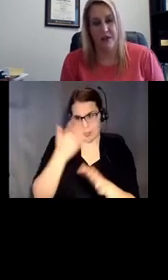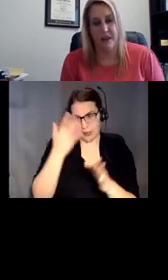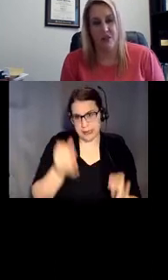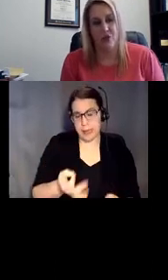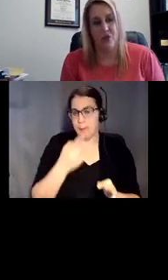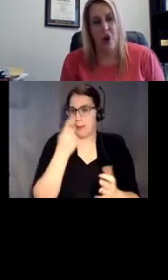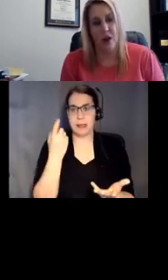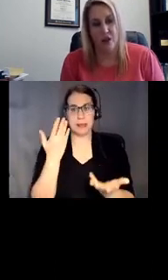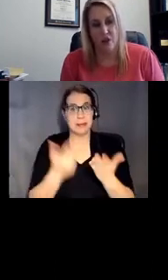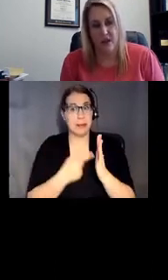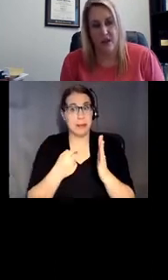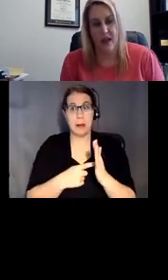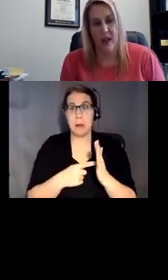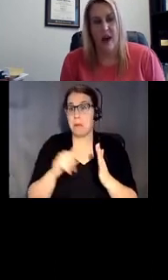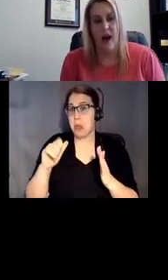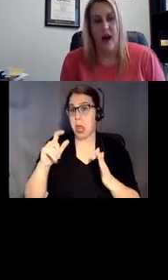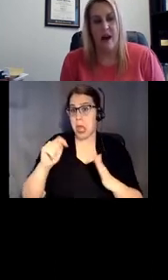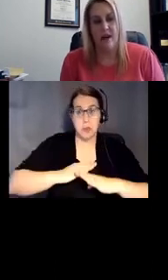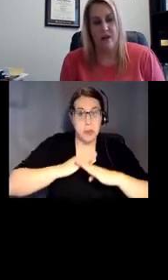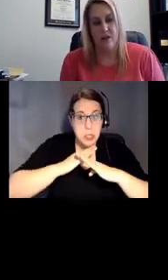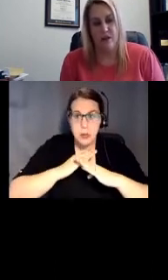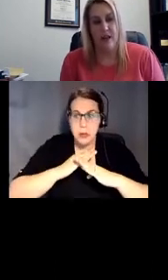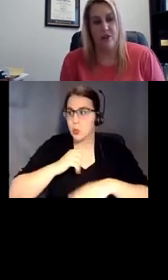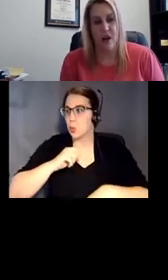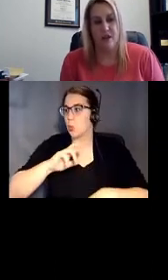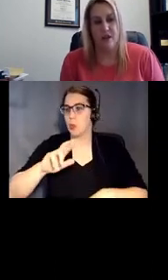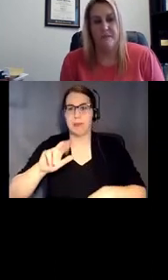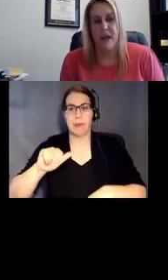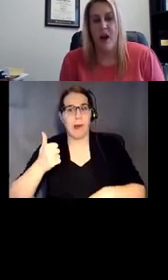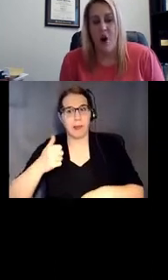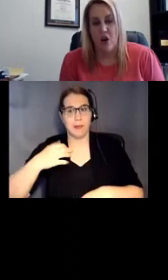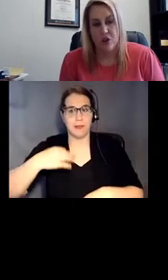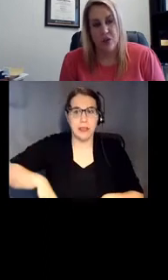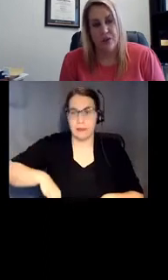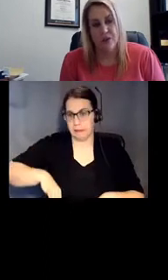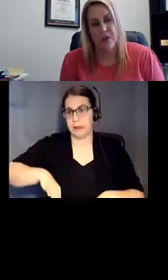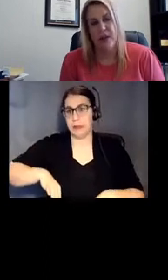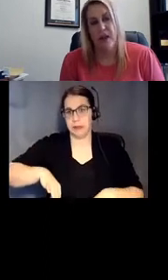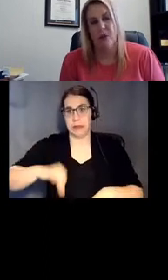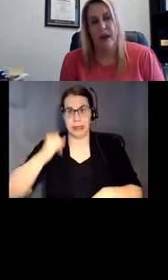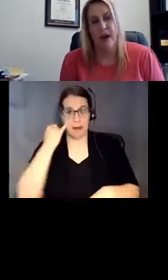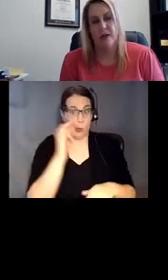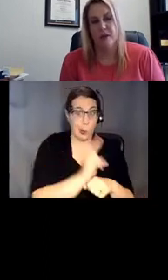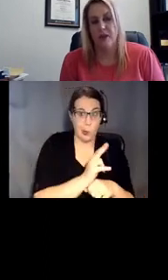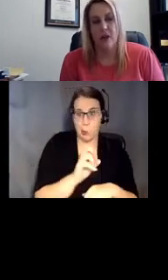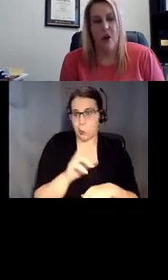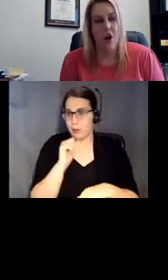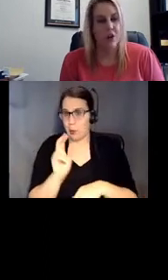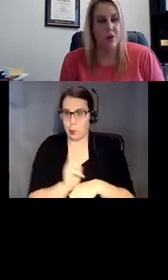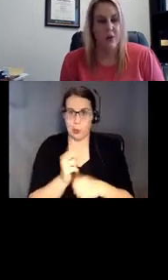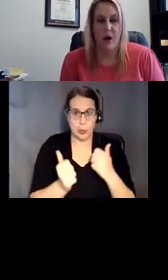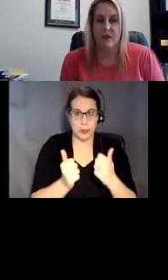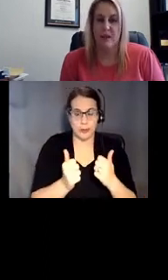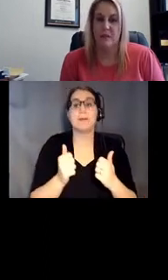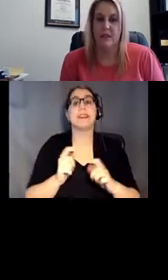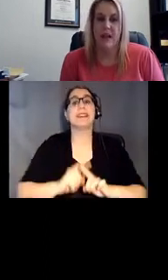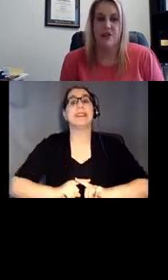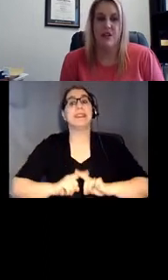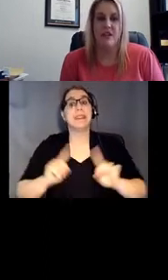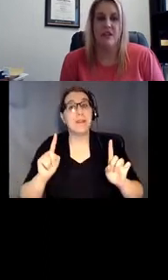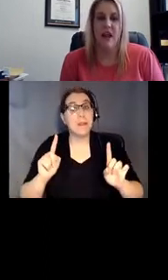protection benefits to not using that trust. Also different than the ABLE accounts. There are no